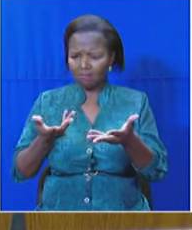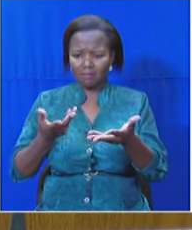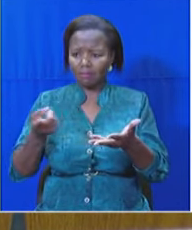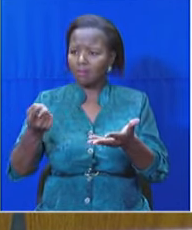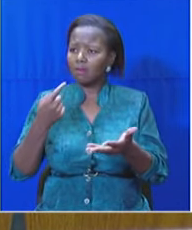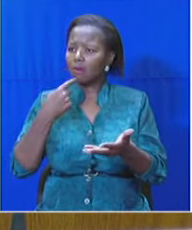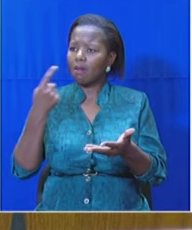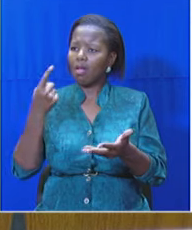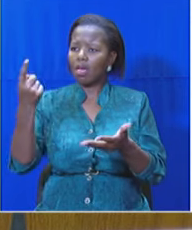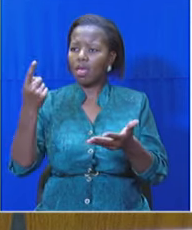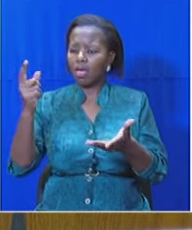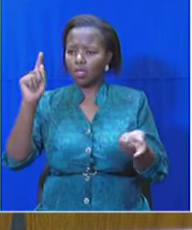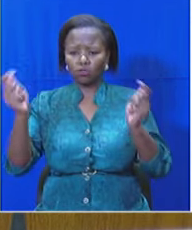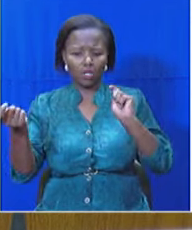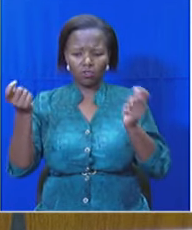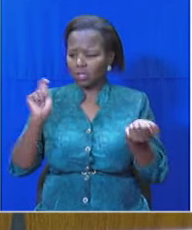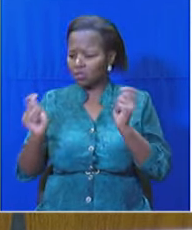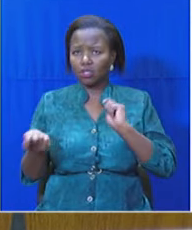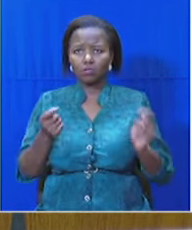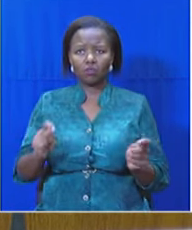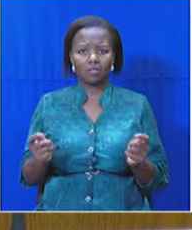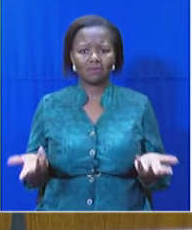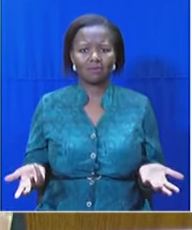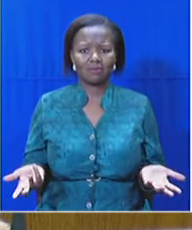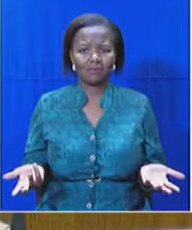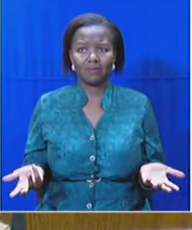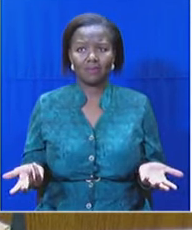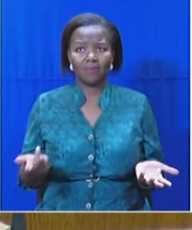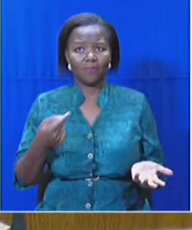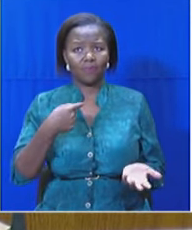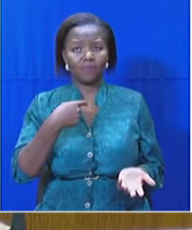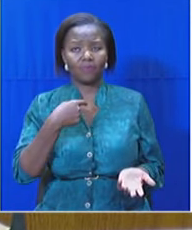that changes every now and again? What